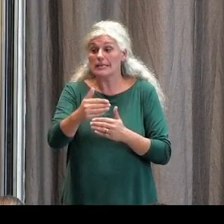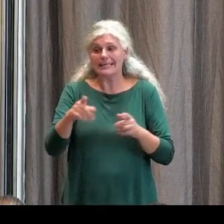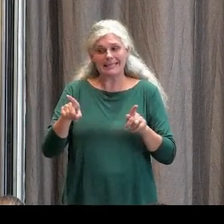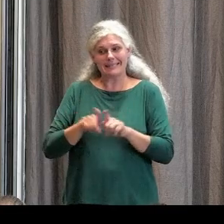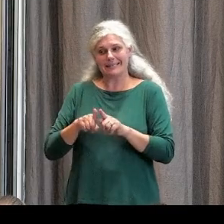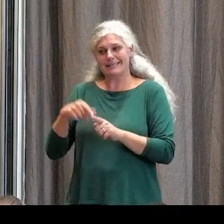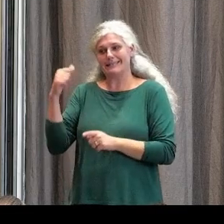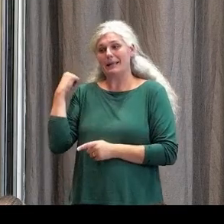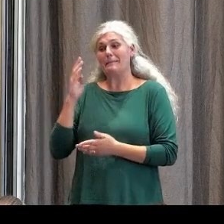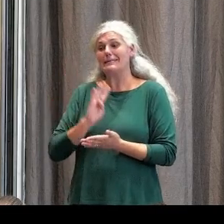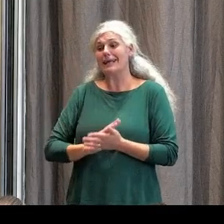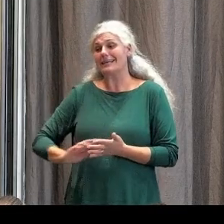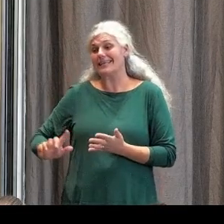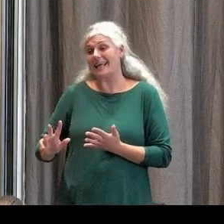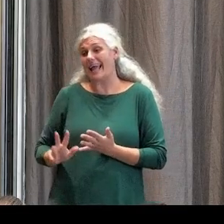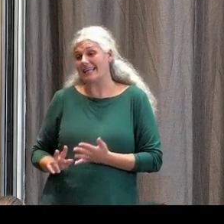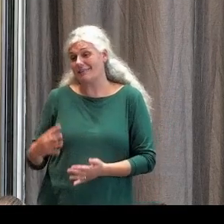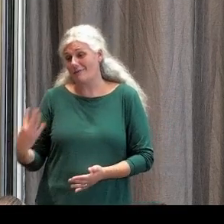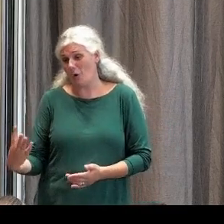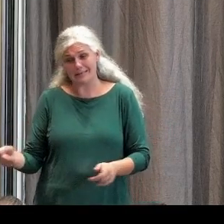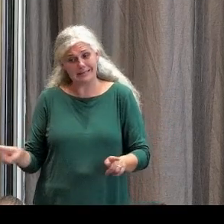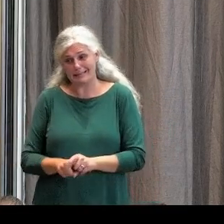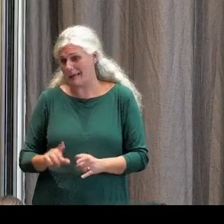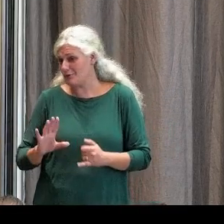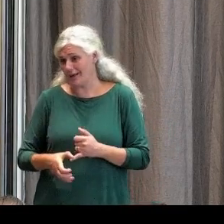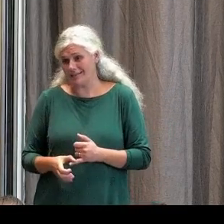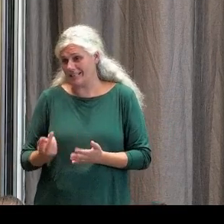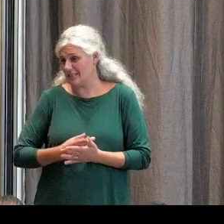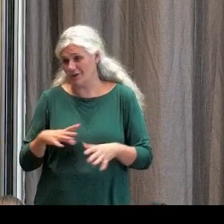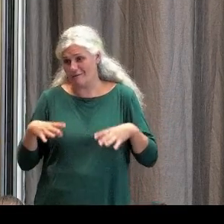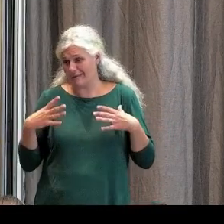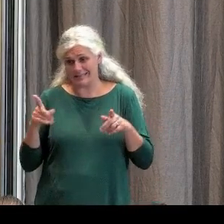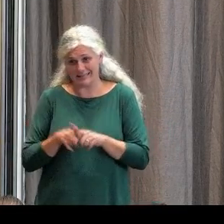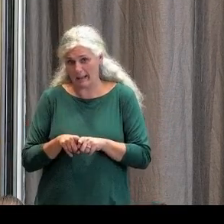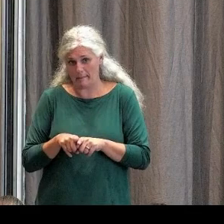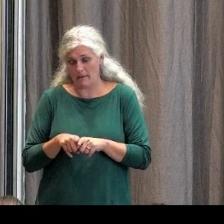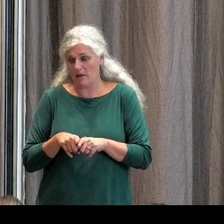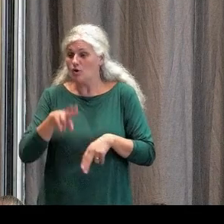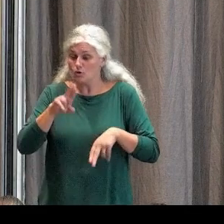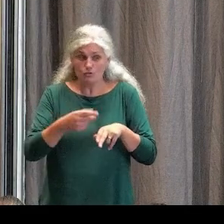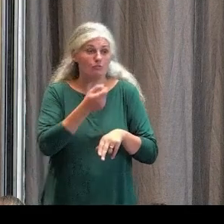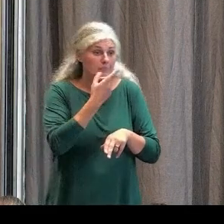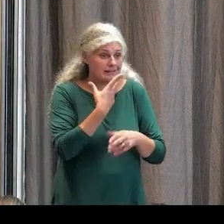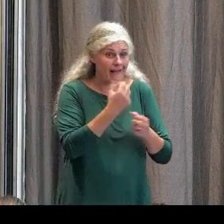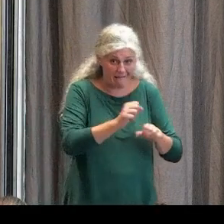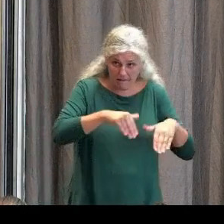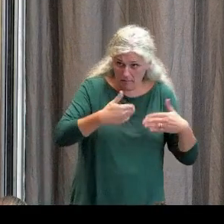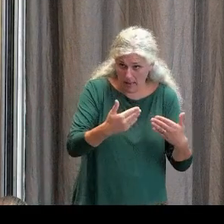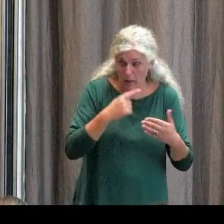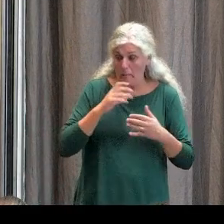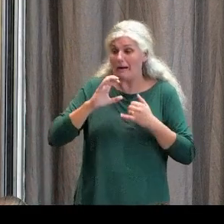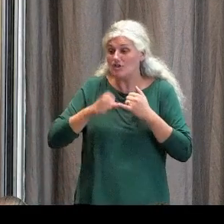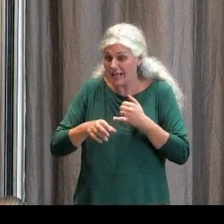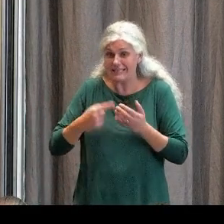was in 1984. We have many, many new medicines, but your chance of